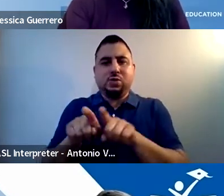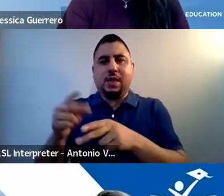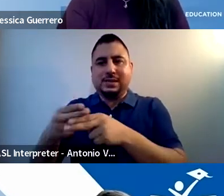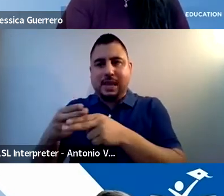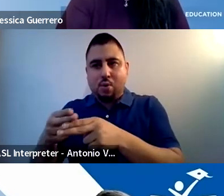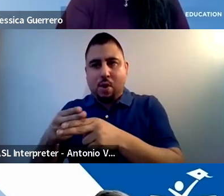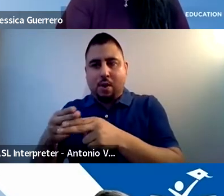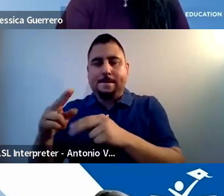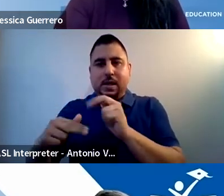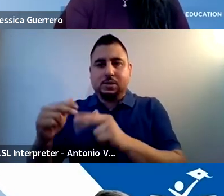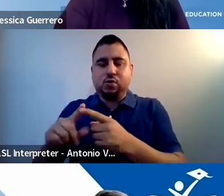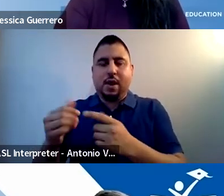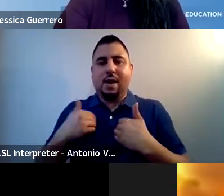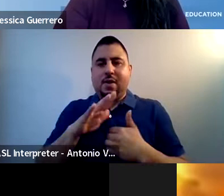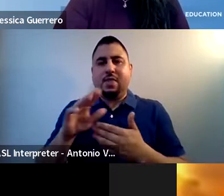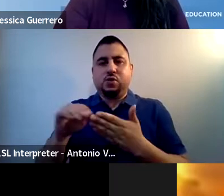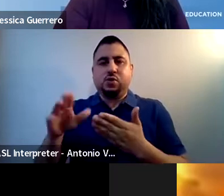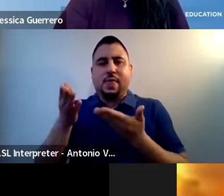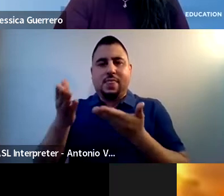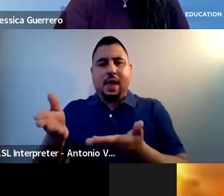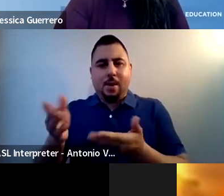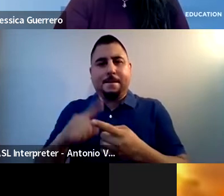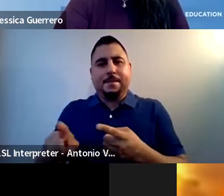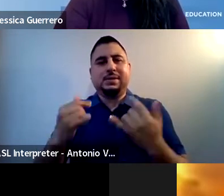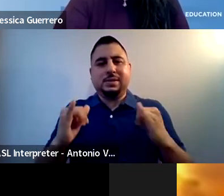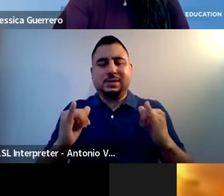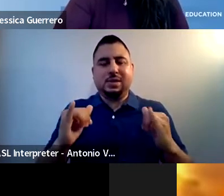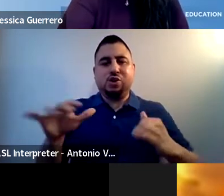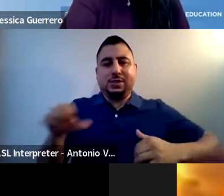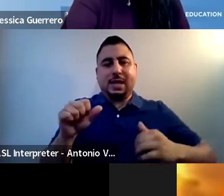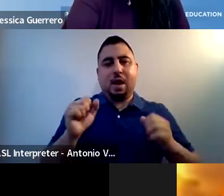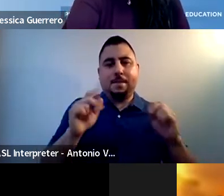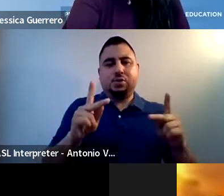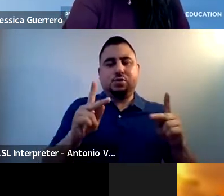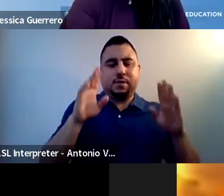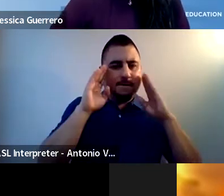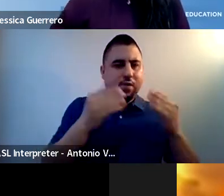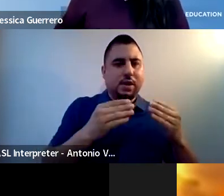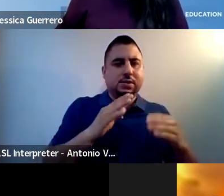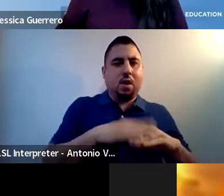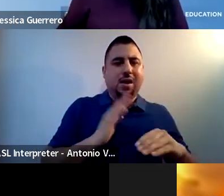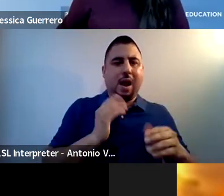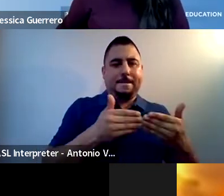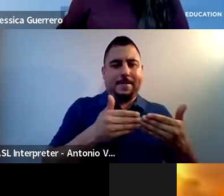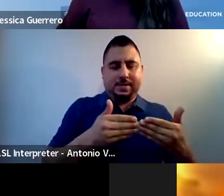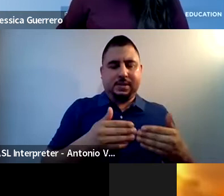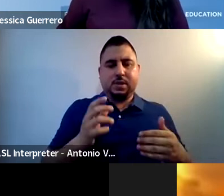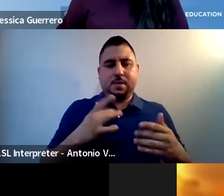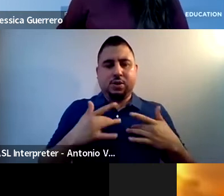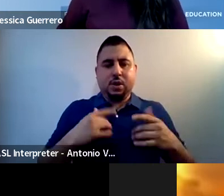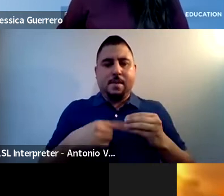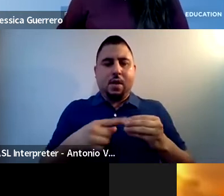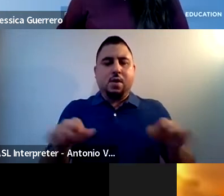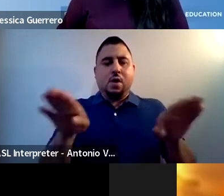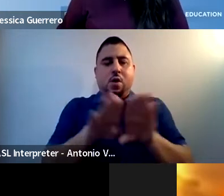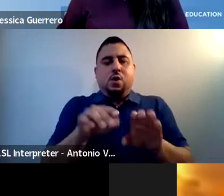to have their students there. But yet you guys are taking this opportunity to focus on our babies. I'm very concerned about the closing of the